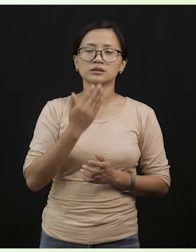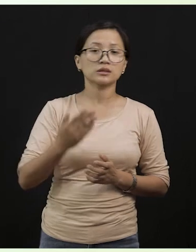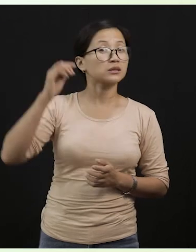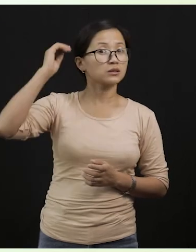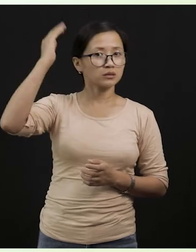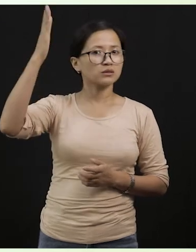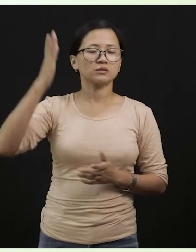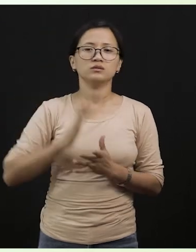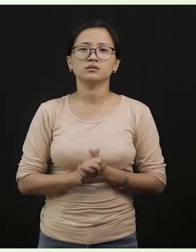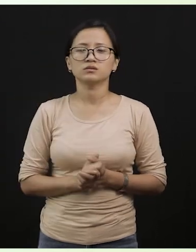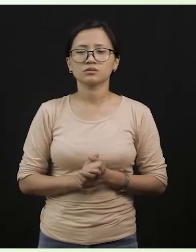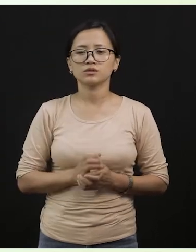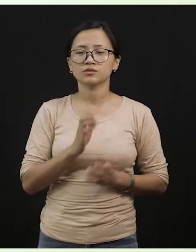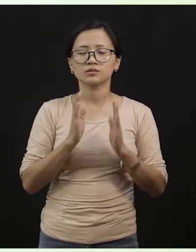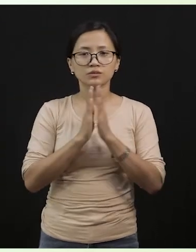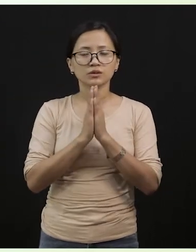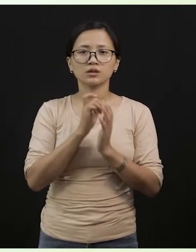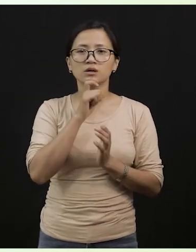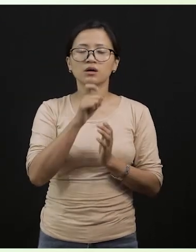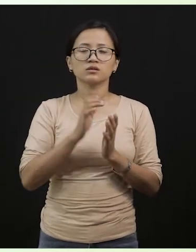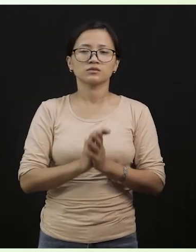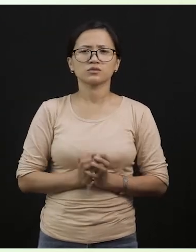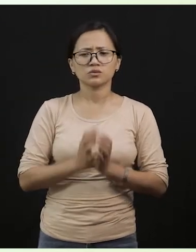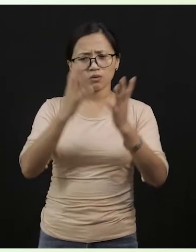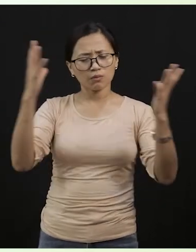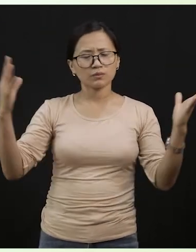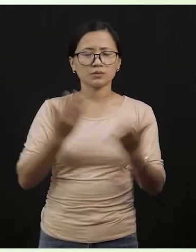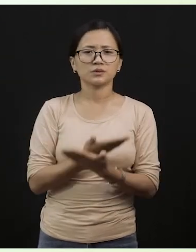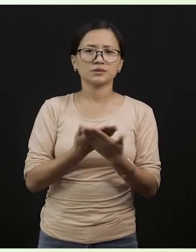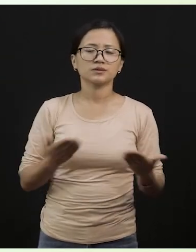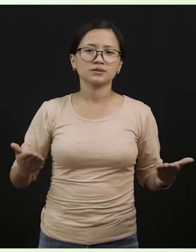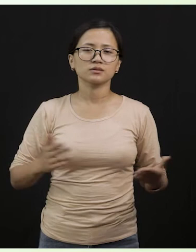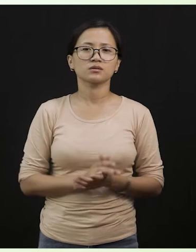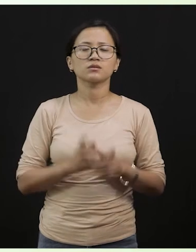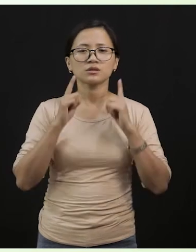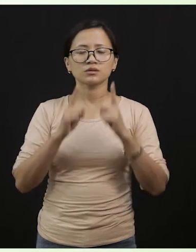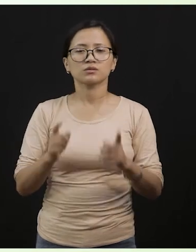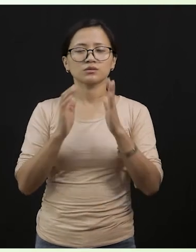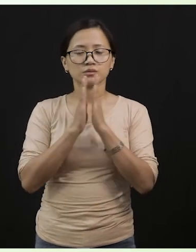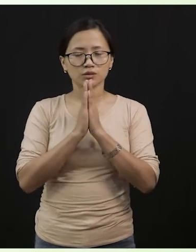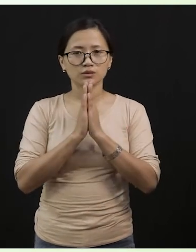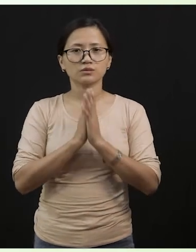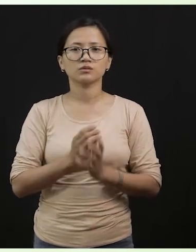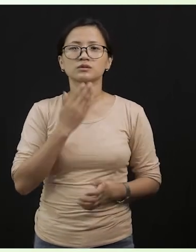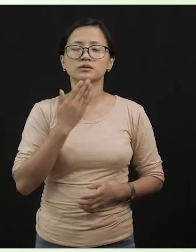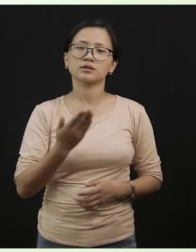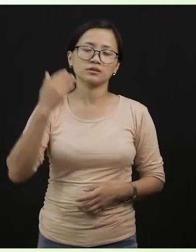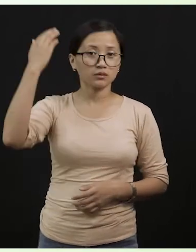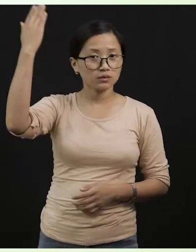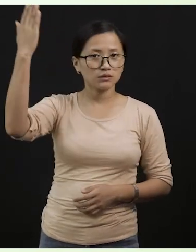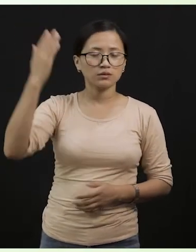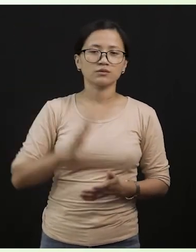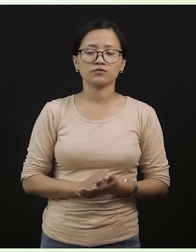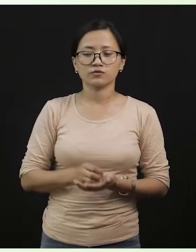to God to ask for so many things, right? We pray to God to ask for so many things, but we also have to pray to God to thank Him for